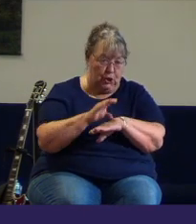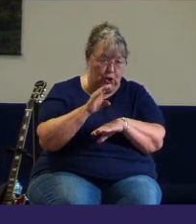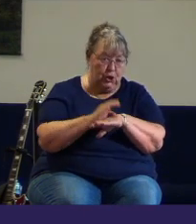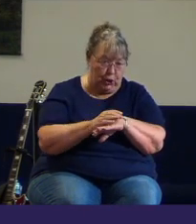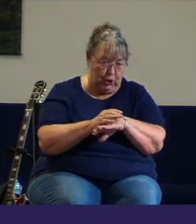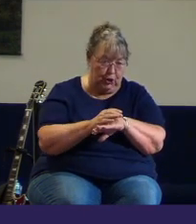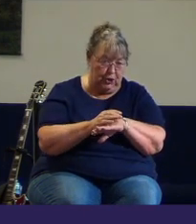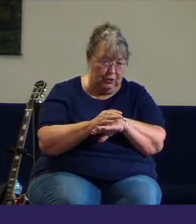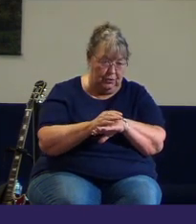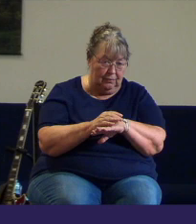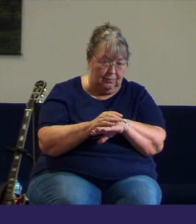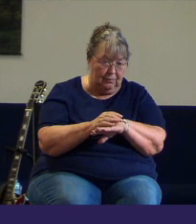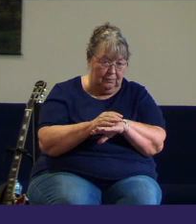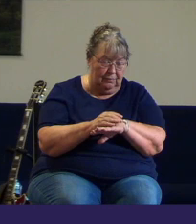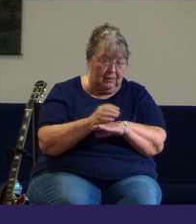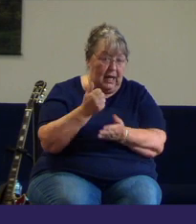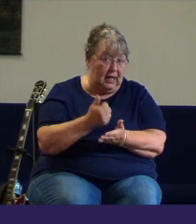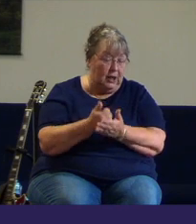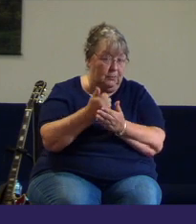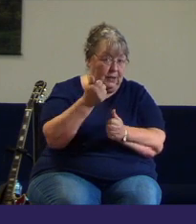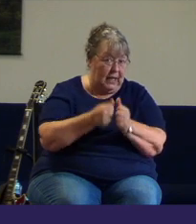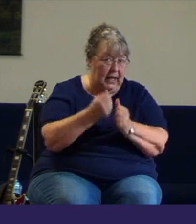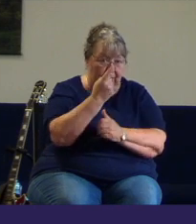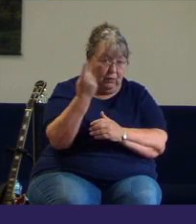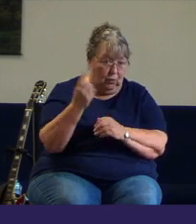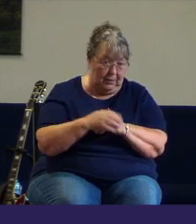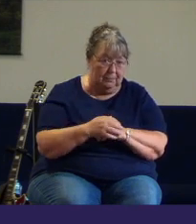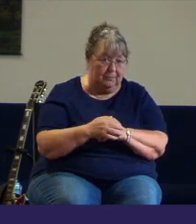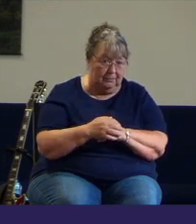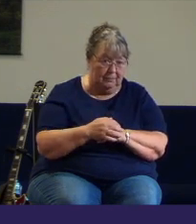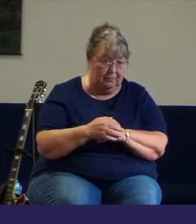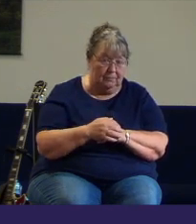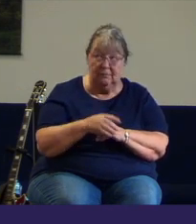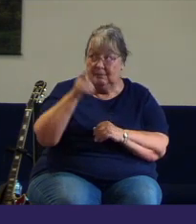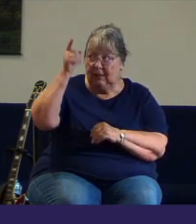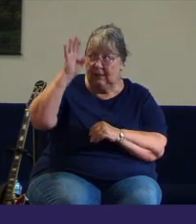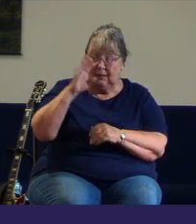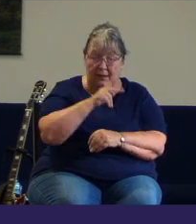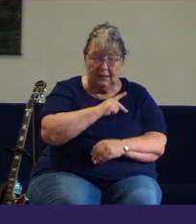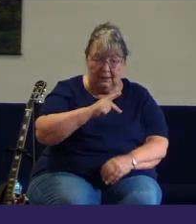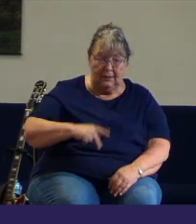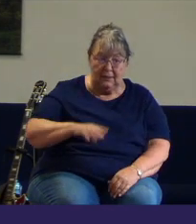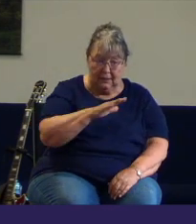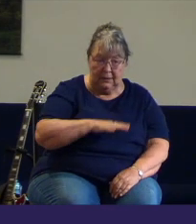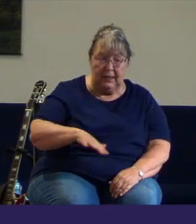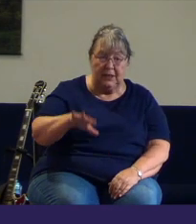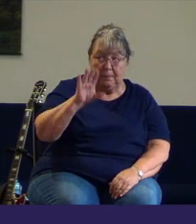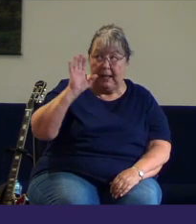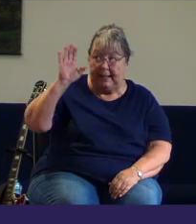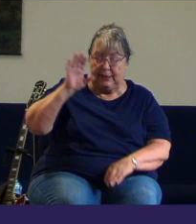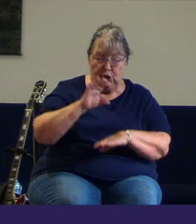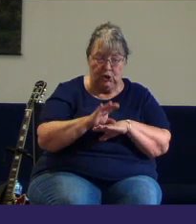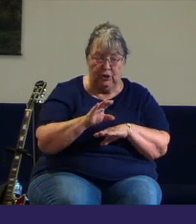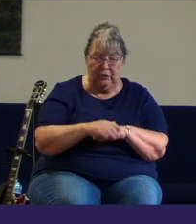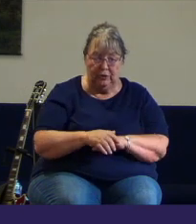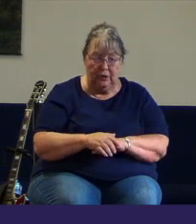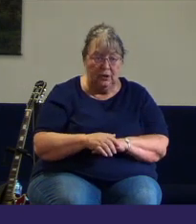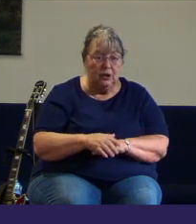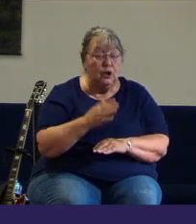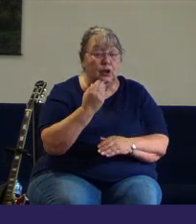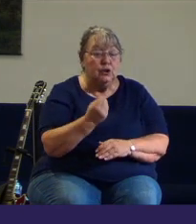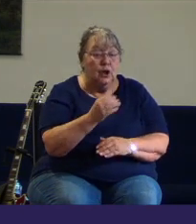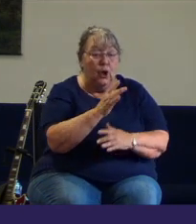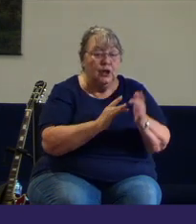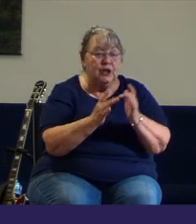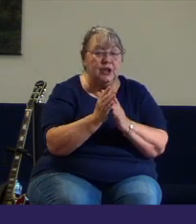ministry causes things to happen in the kingdom of God and in his church. And so Jesus was praying.